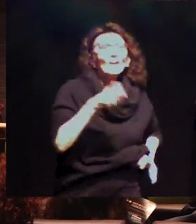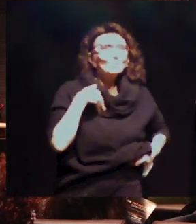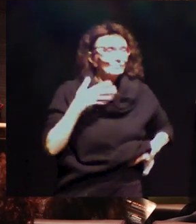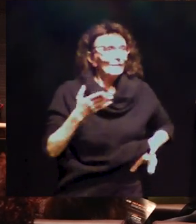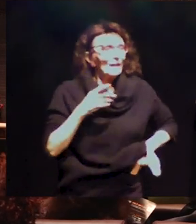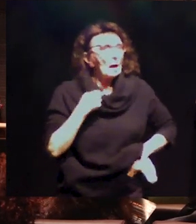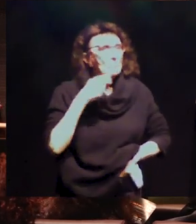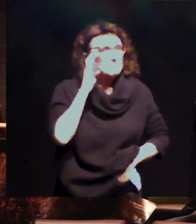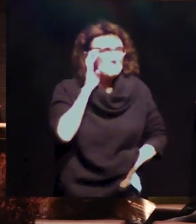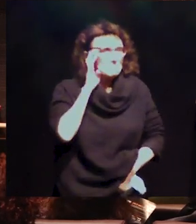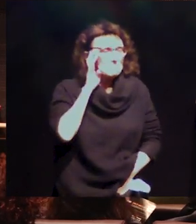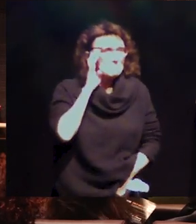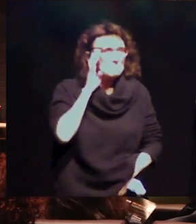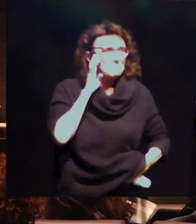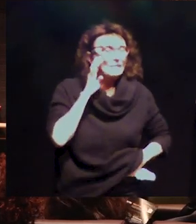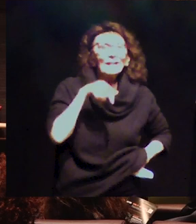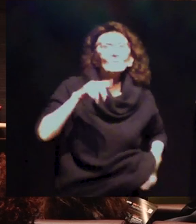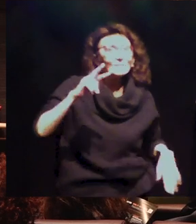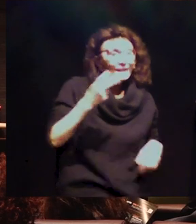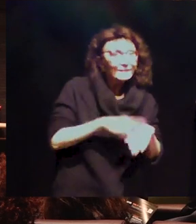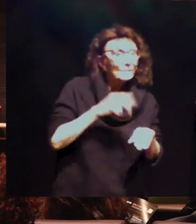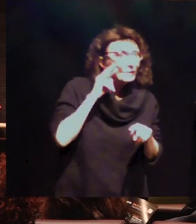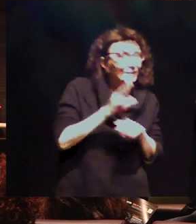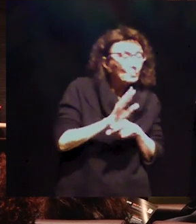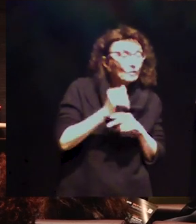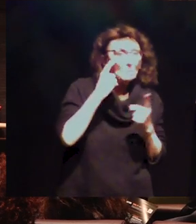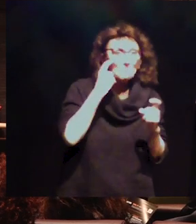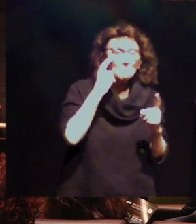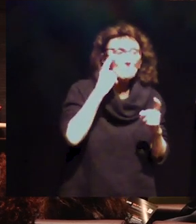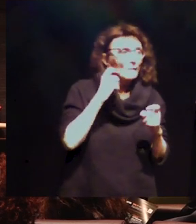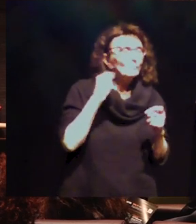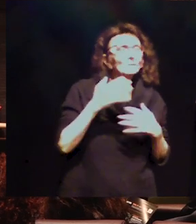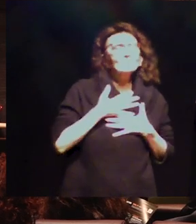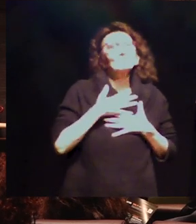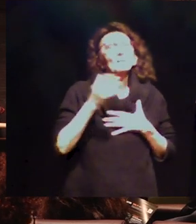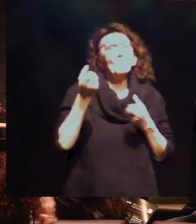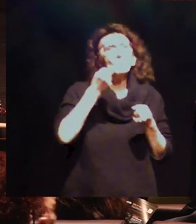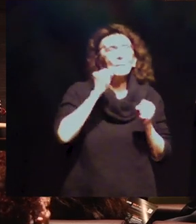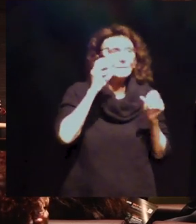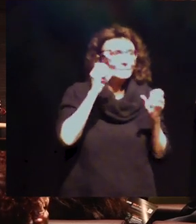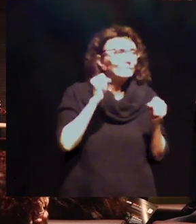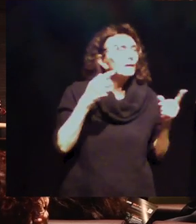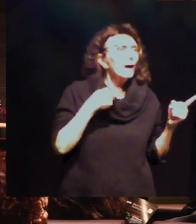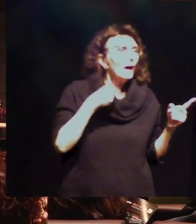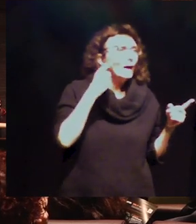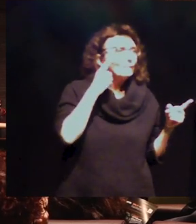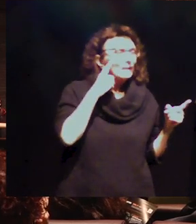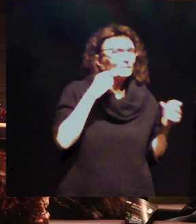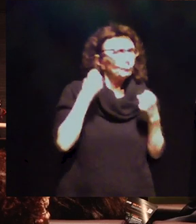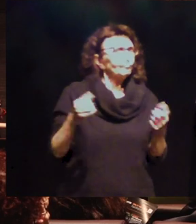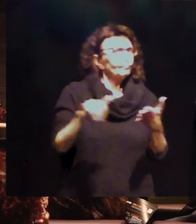I have to say, I have tears in my eyes, and I watched, this is the second time. It is such an amazing film. I think it is such a New York